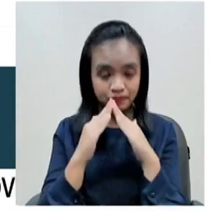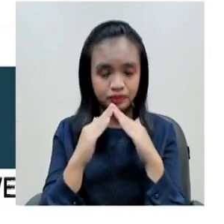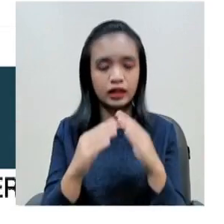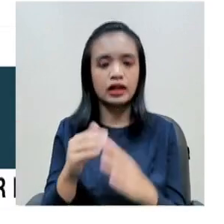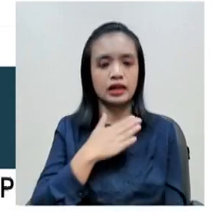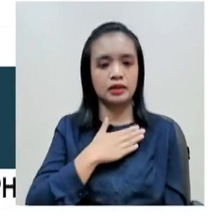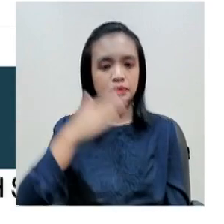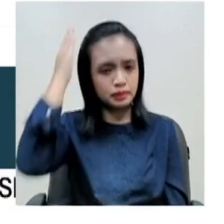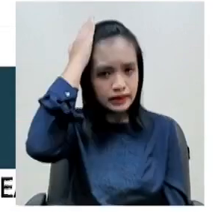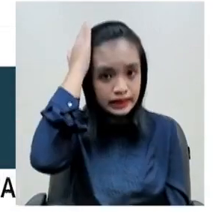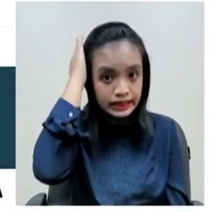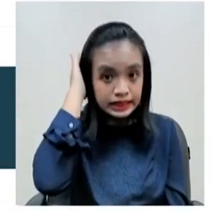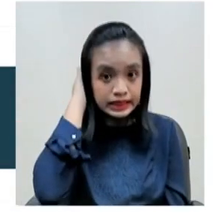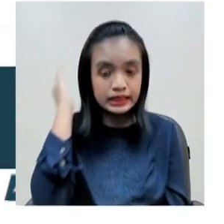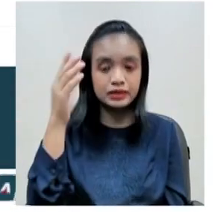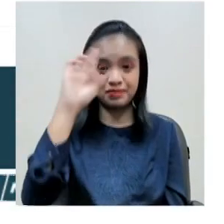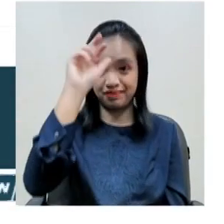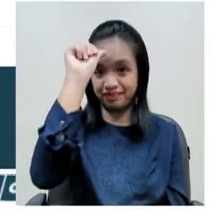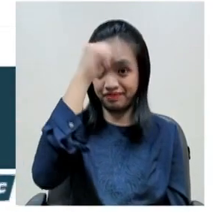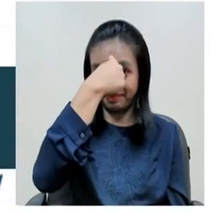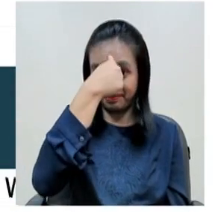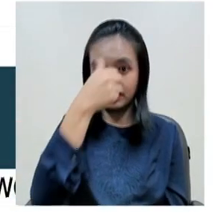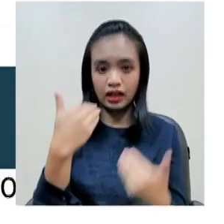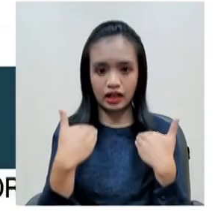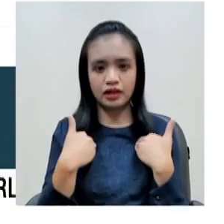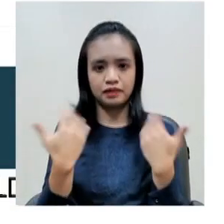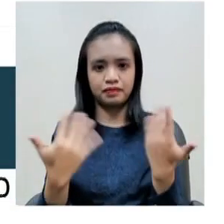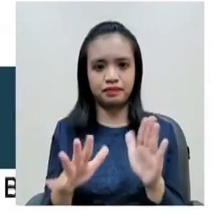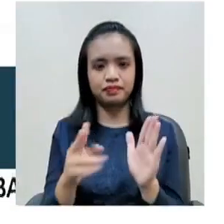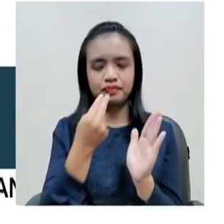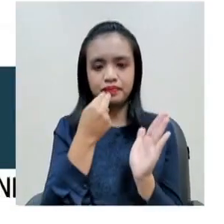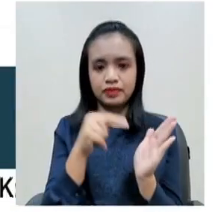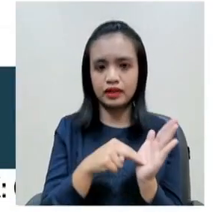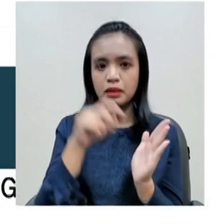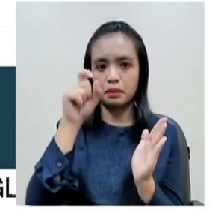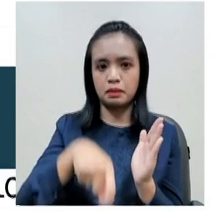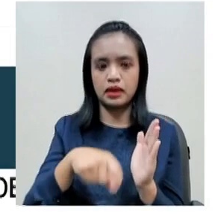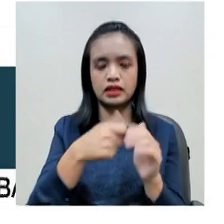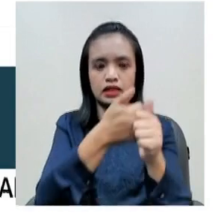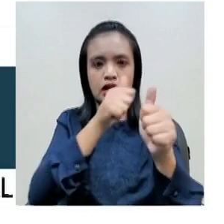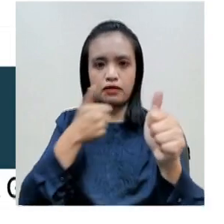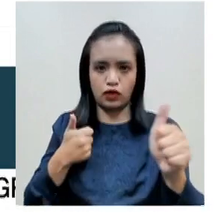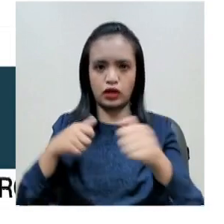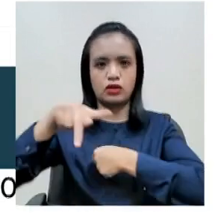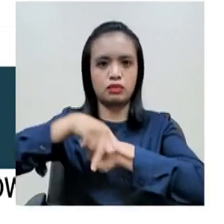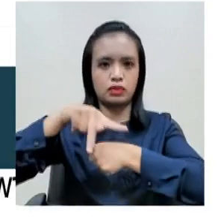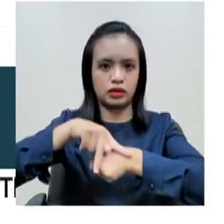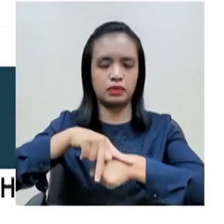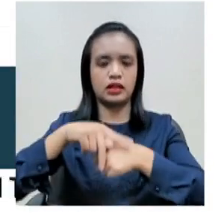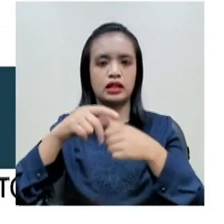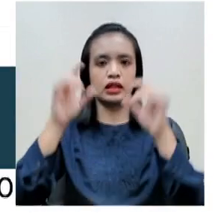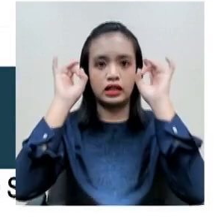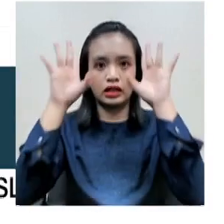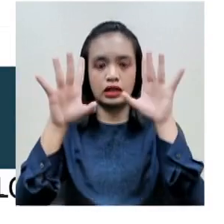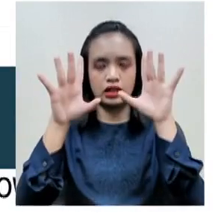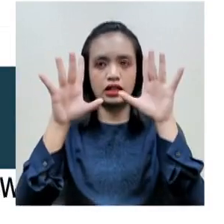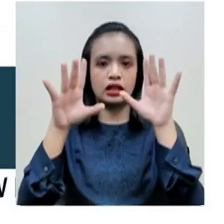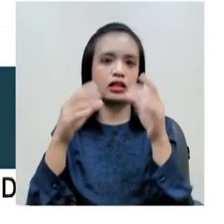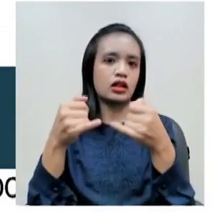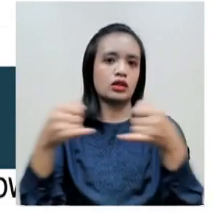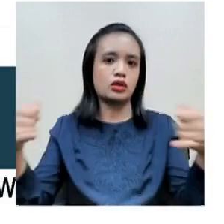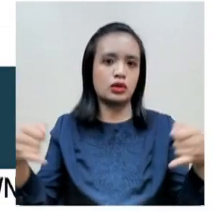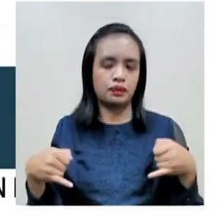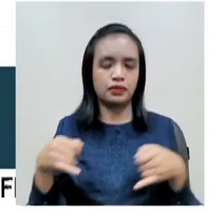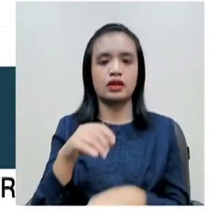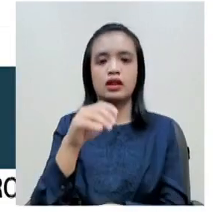be reminded, we already know this, no? That you should stay away from the permanent danger zone. This is a 6-kilometer